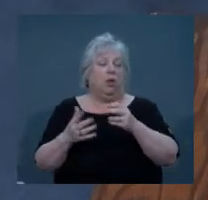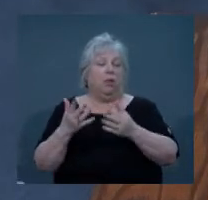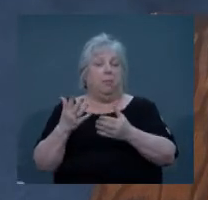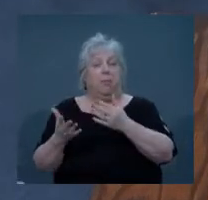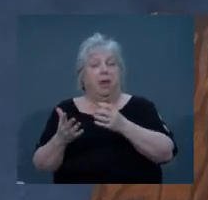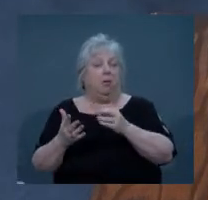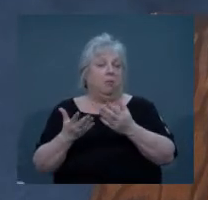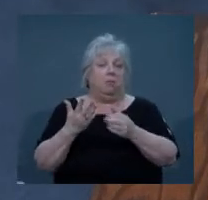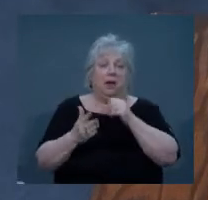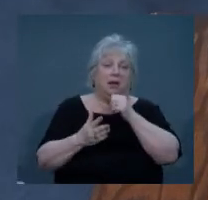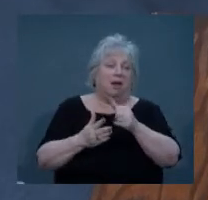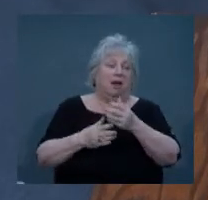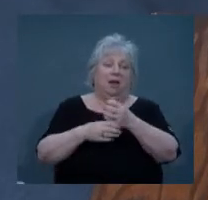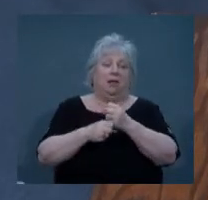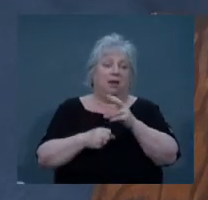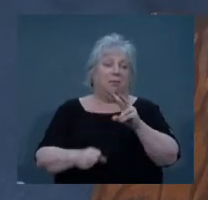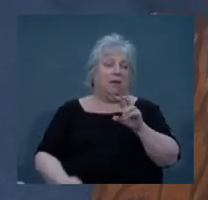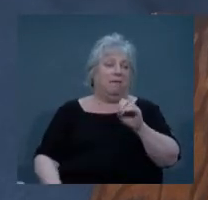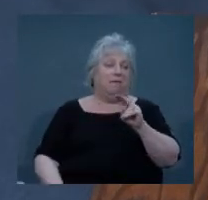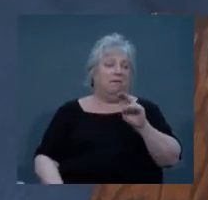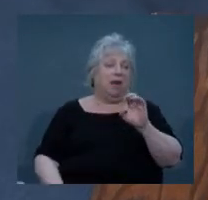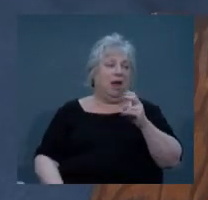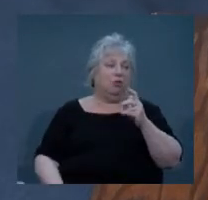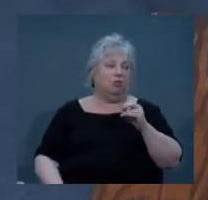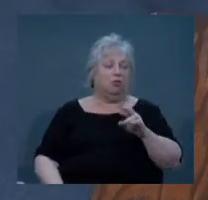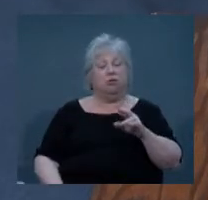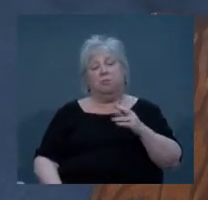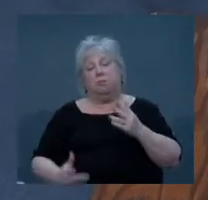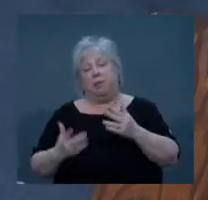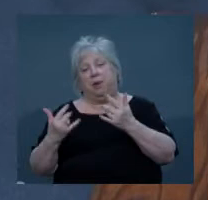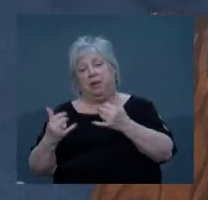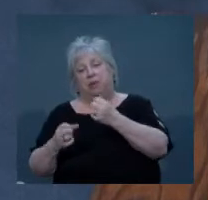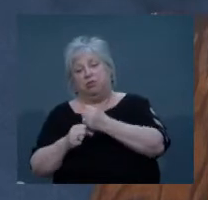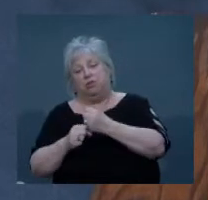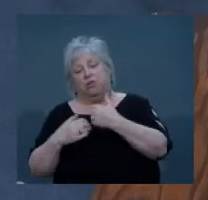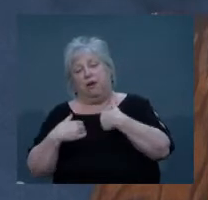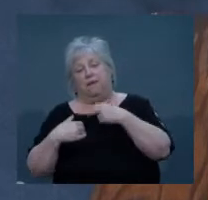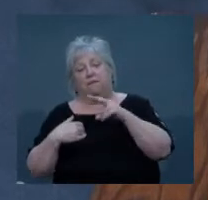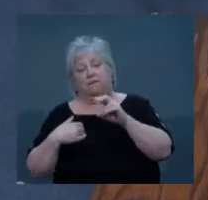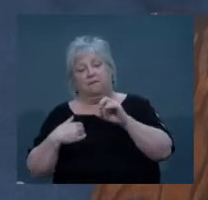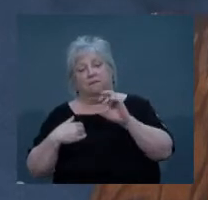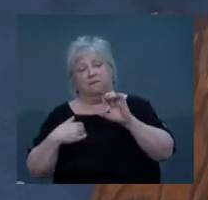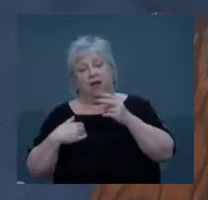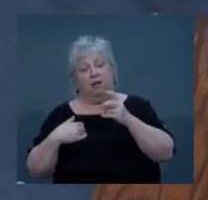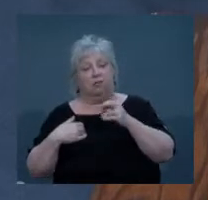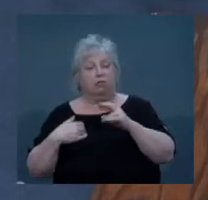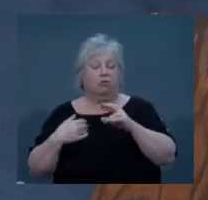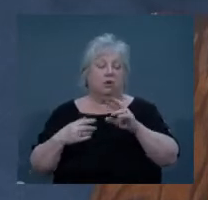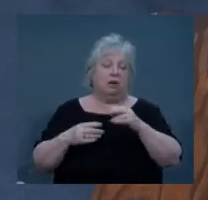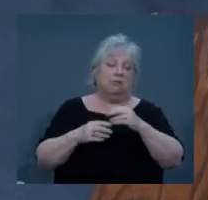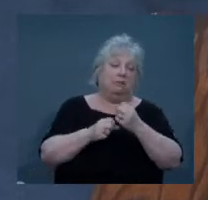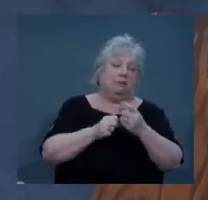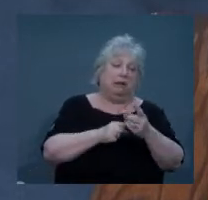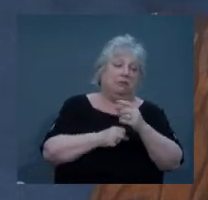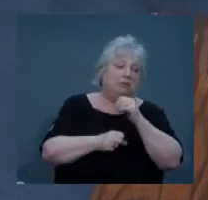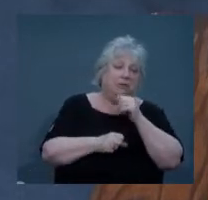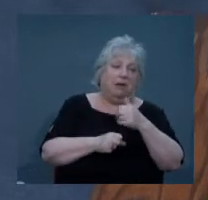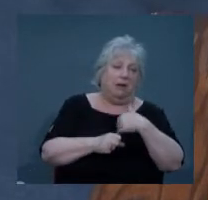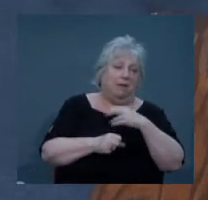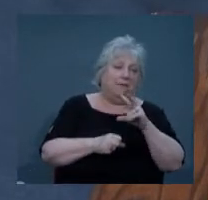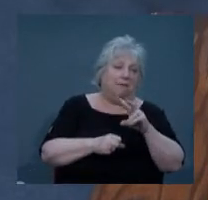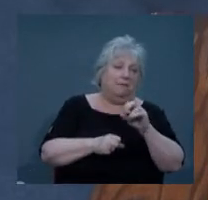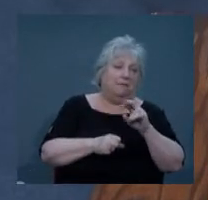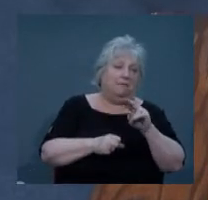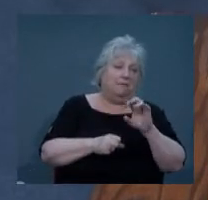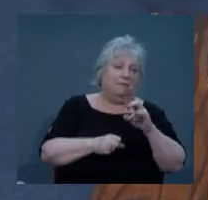may have someone with a voucher this year, and next year it may be just, someone market rate. So that's why